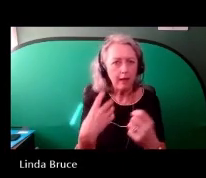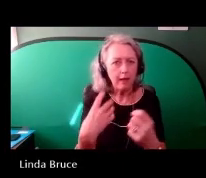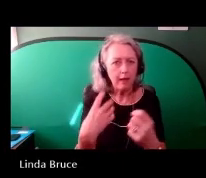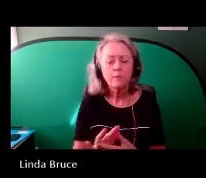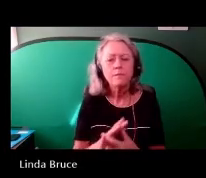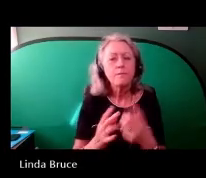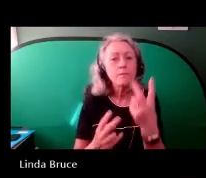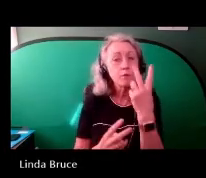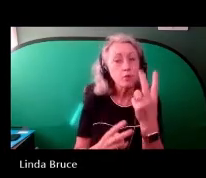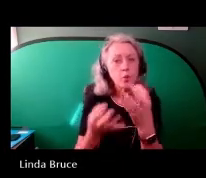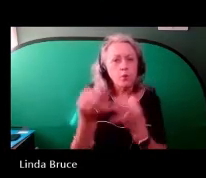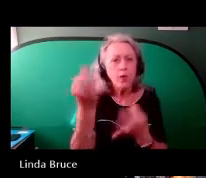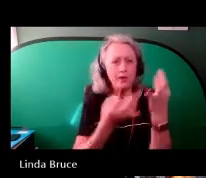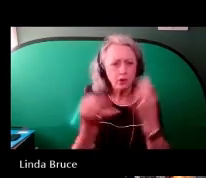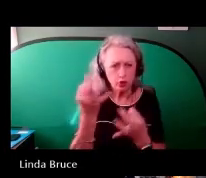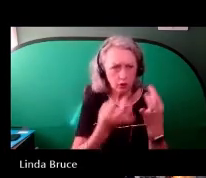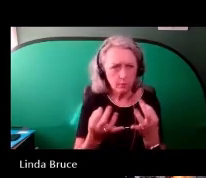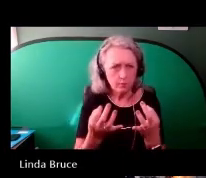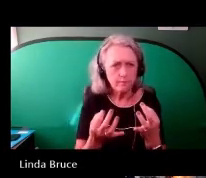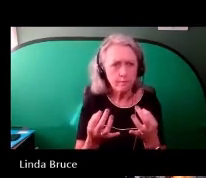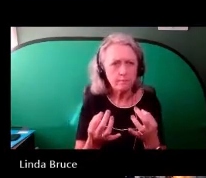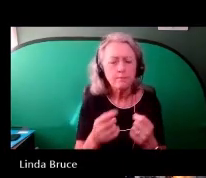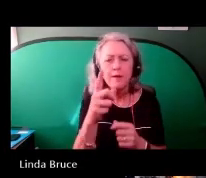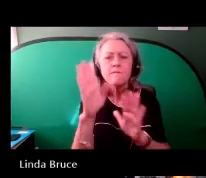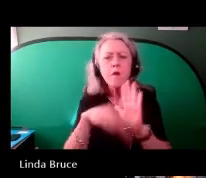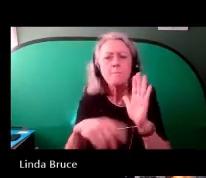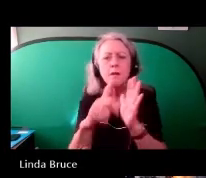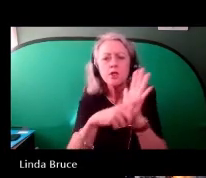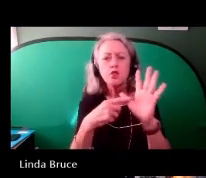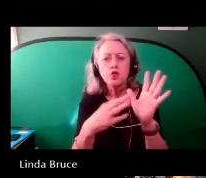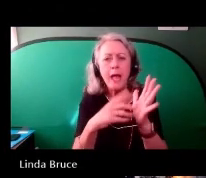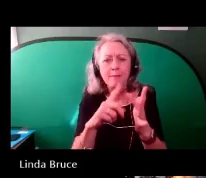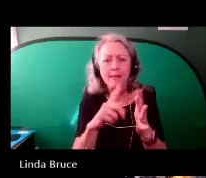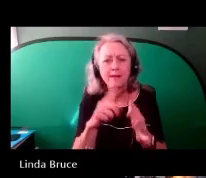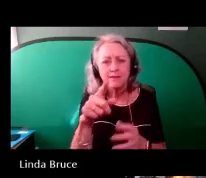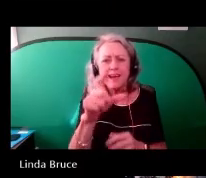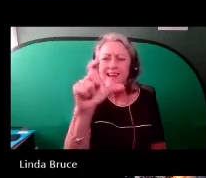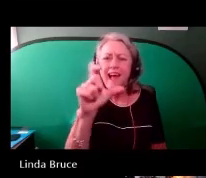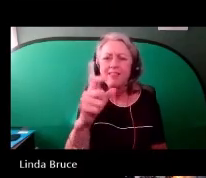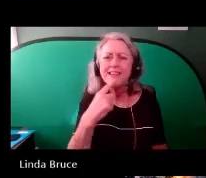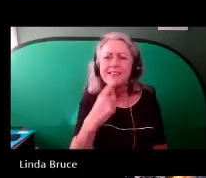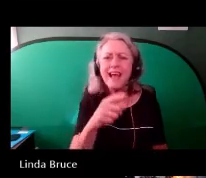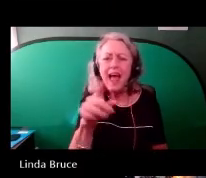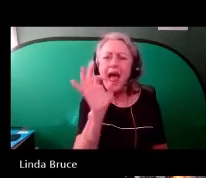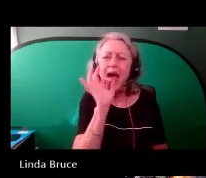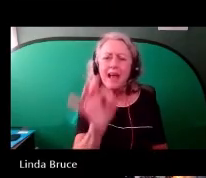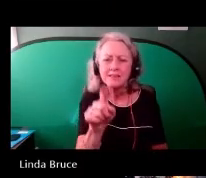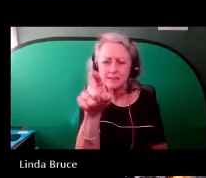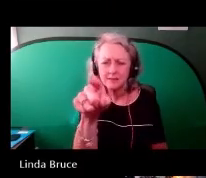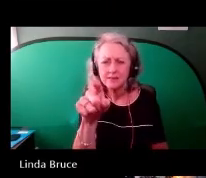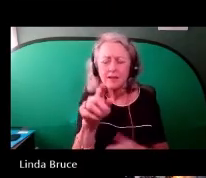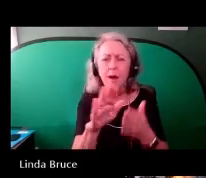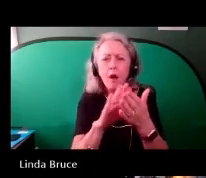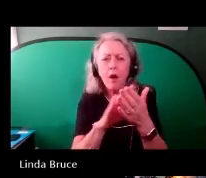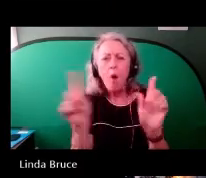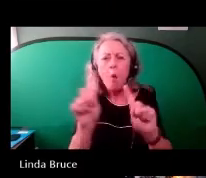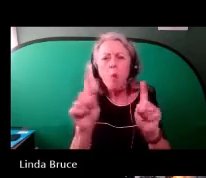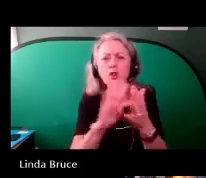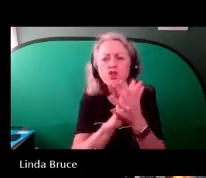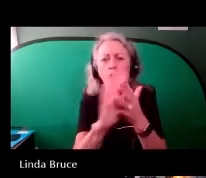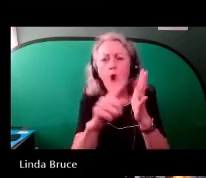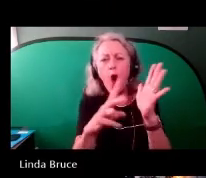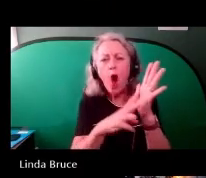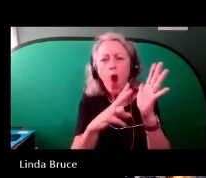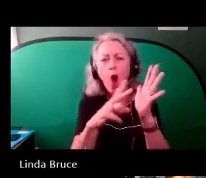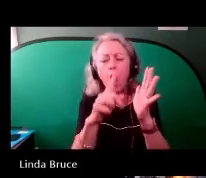we've got on the chat were from Jamie. So Kathy was just asking about what hover text